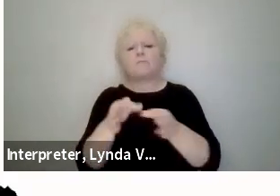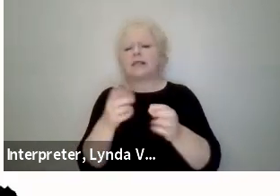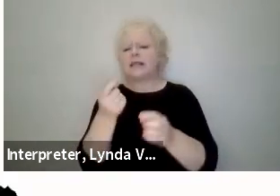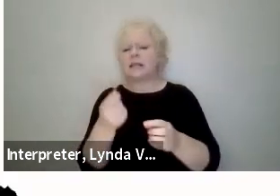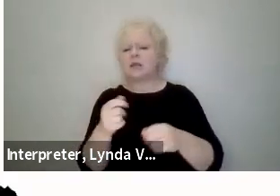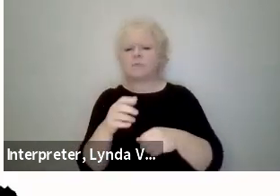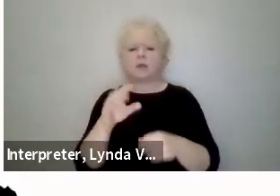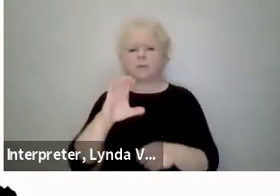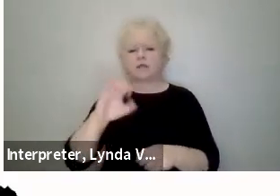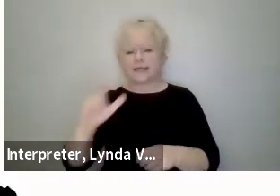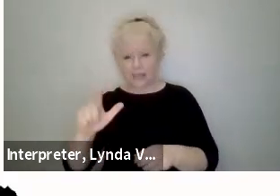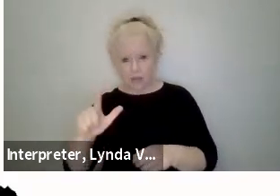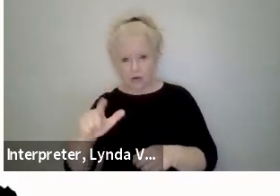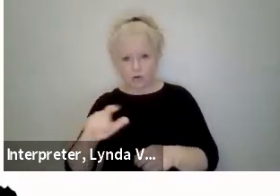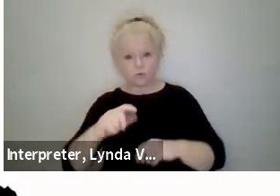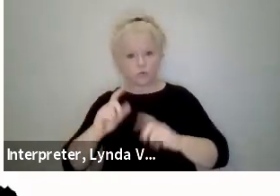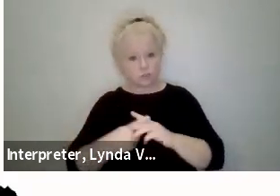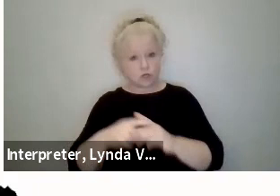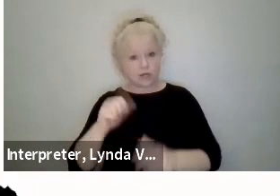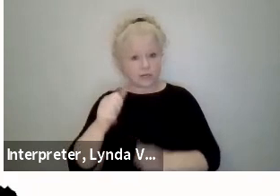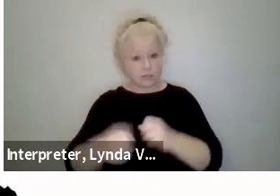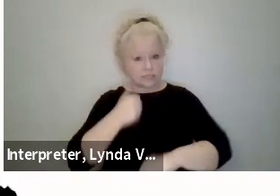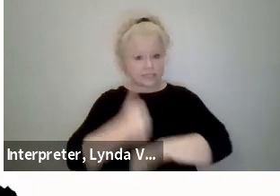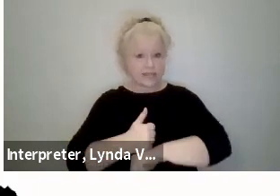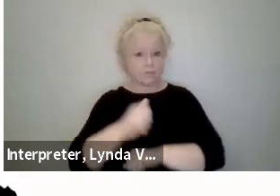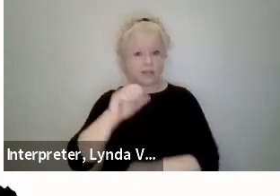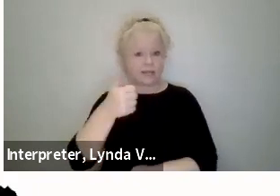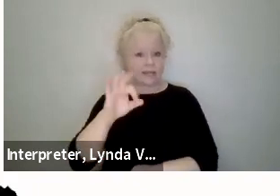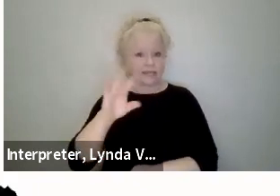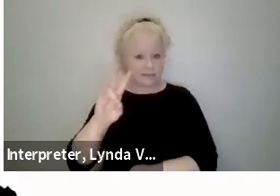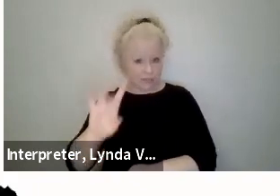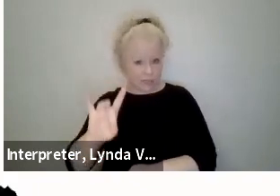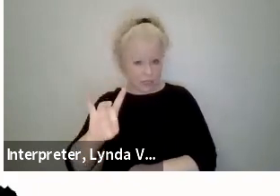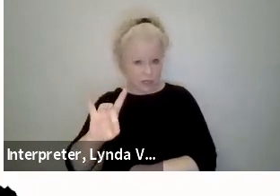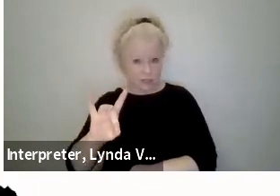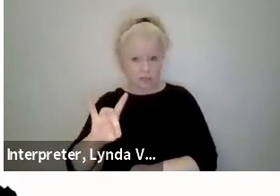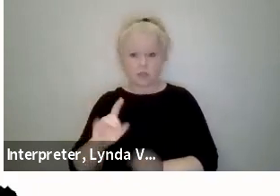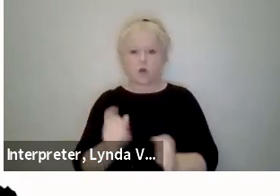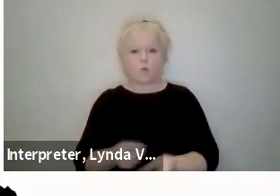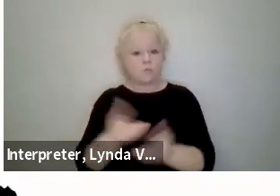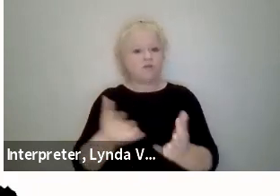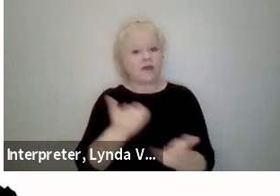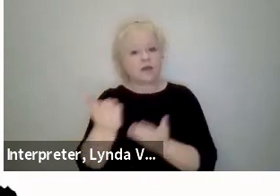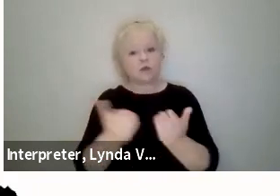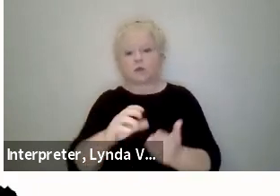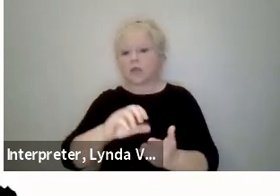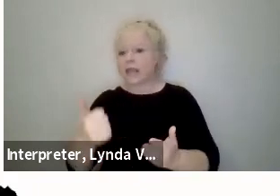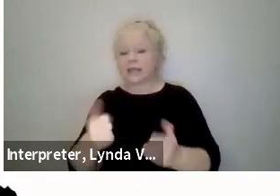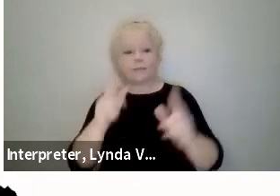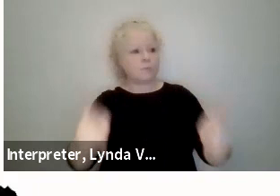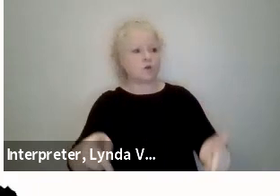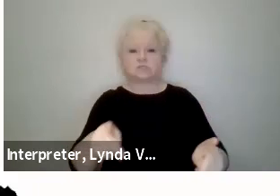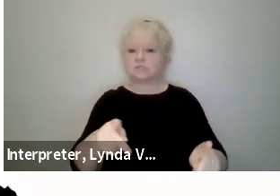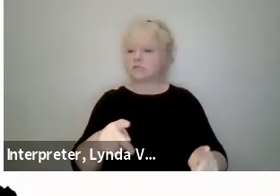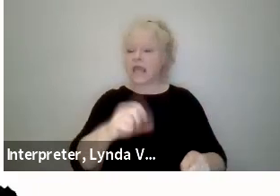Jacksonville. We were chartered in 1978. We provide services to any person with a disability at any age. We